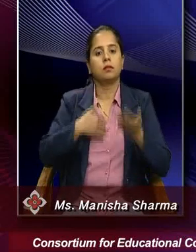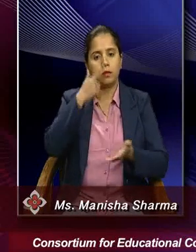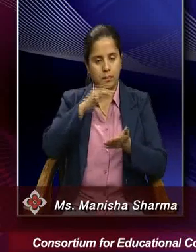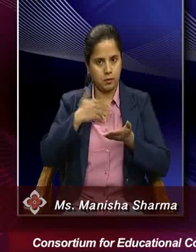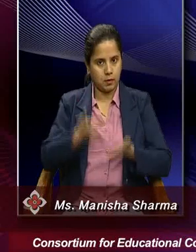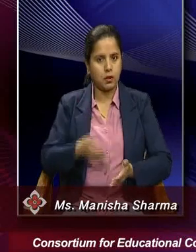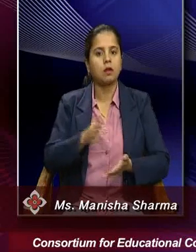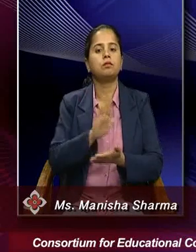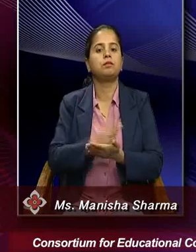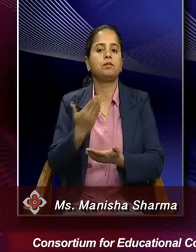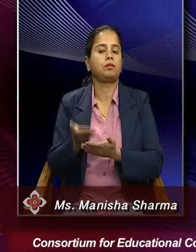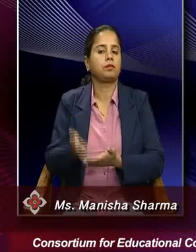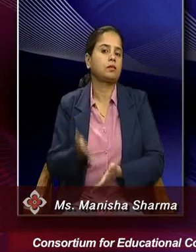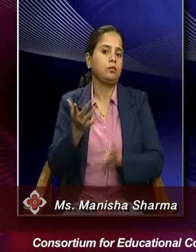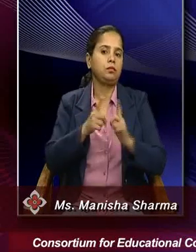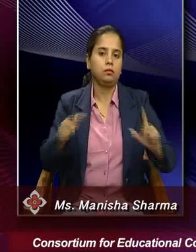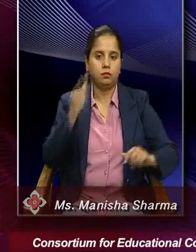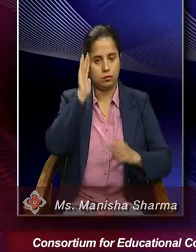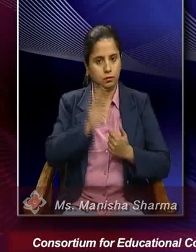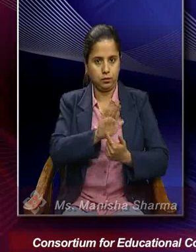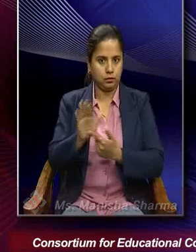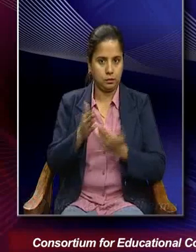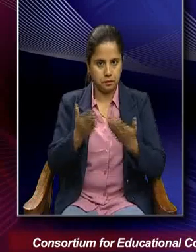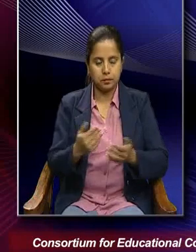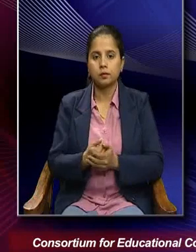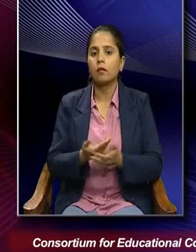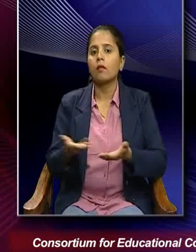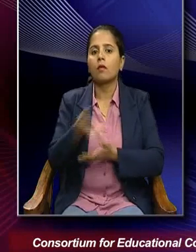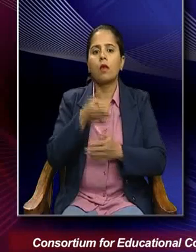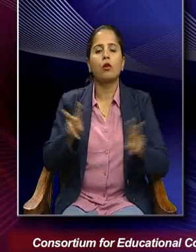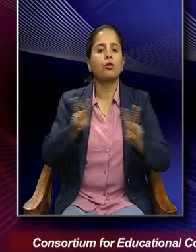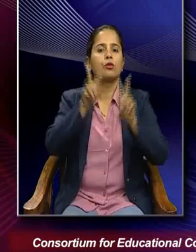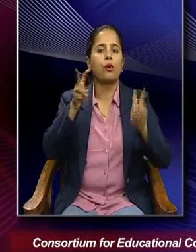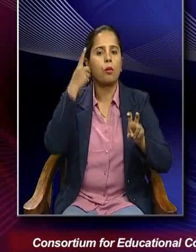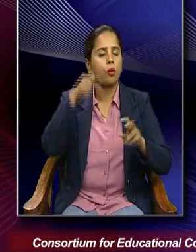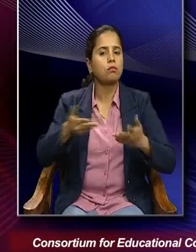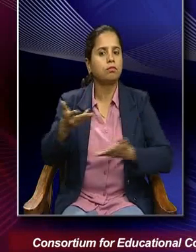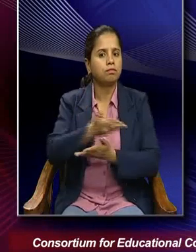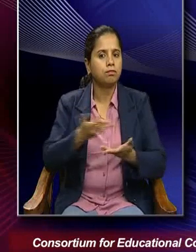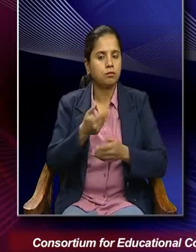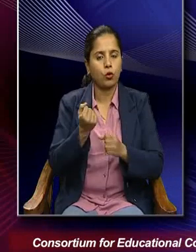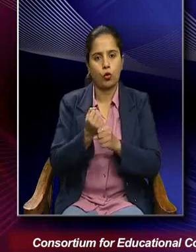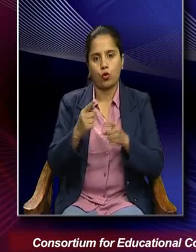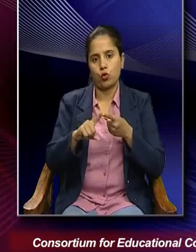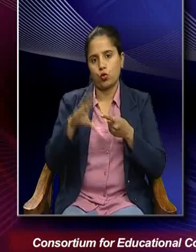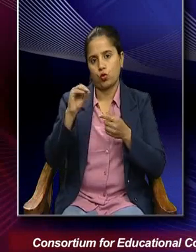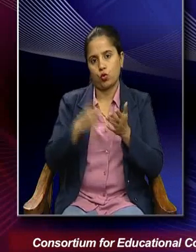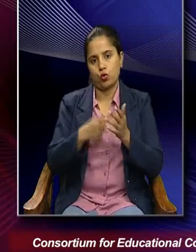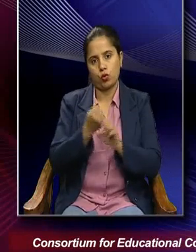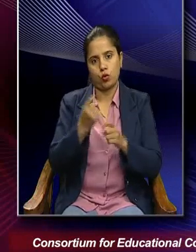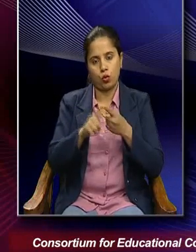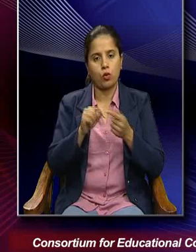who is going to translate the lecture in sign language. The topic for discussion today is George Herbert Mead and